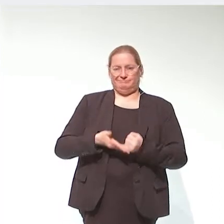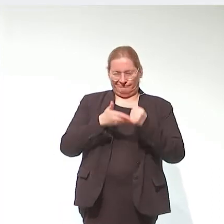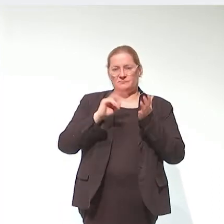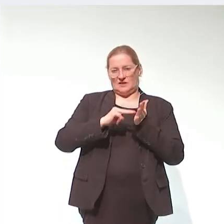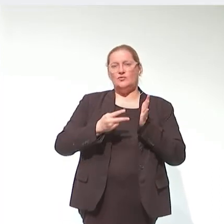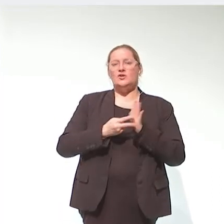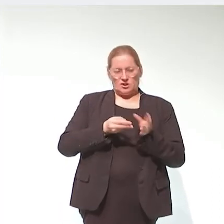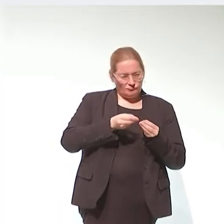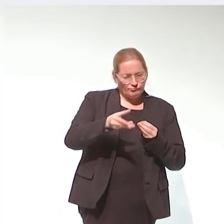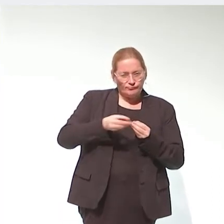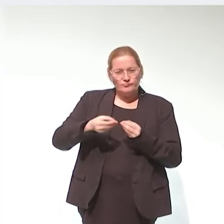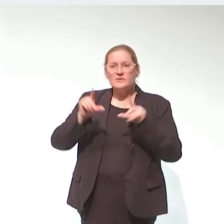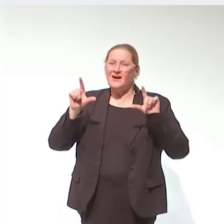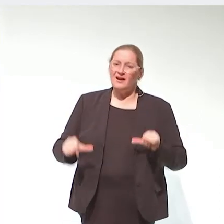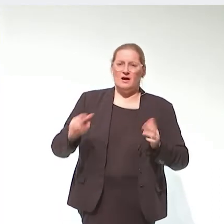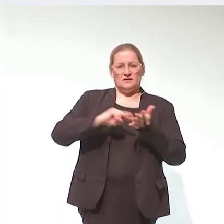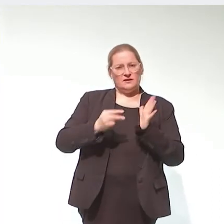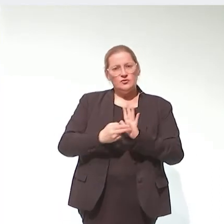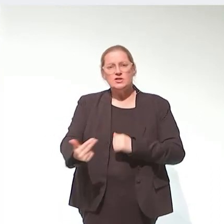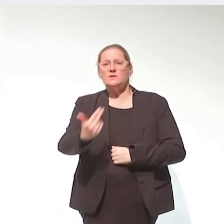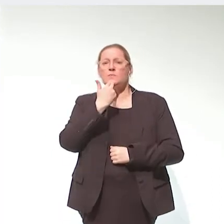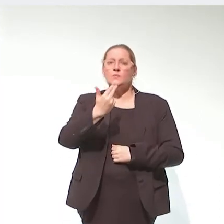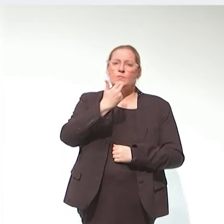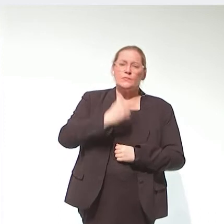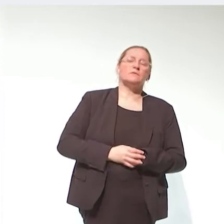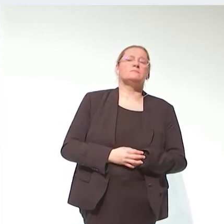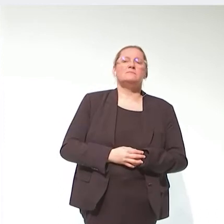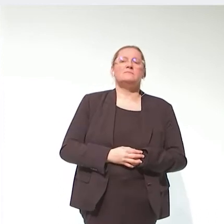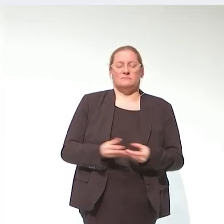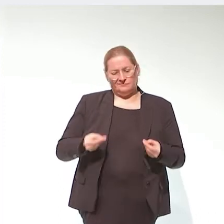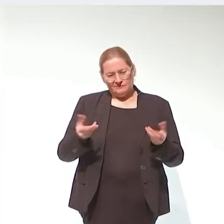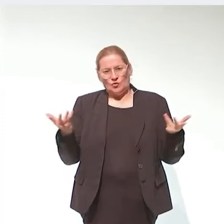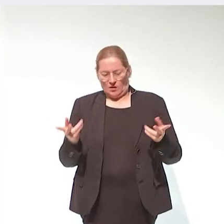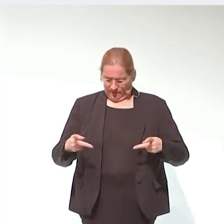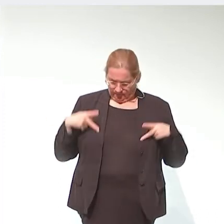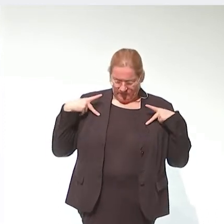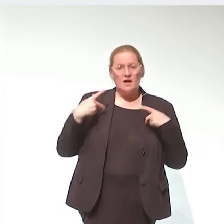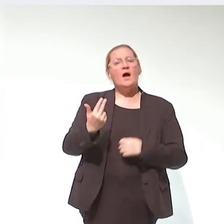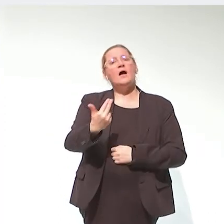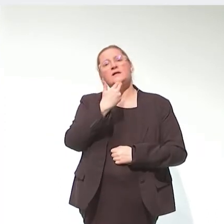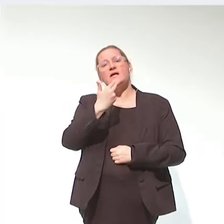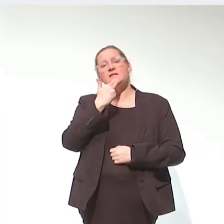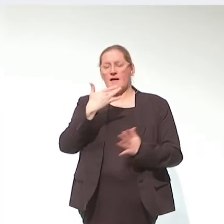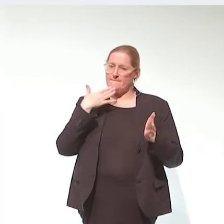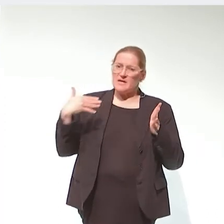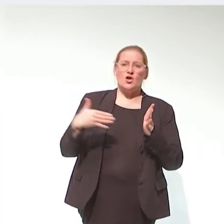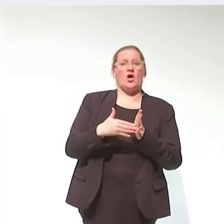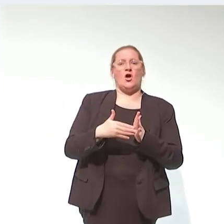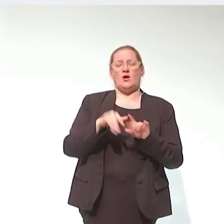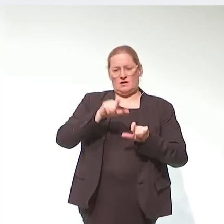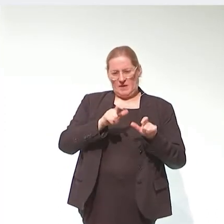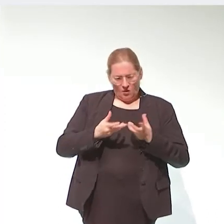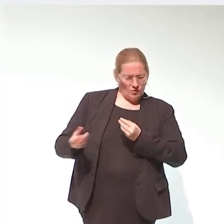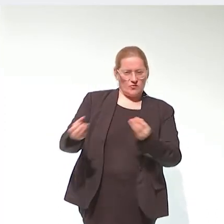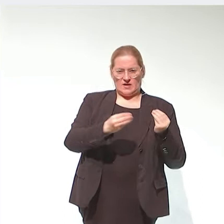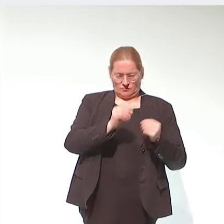better quality of life for all vulnerable groups, which is also